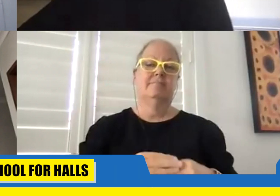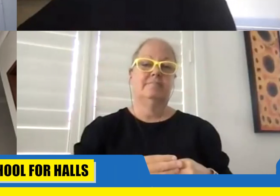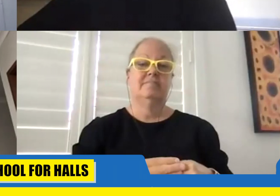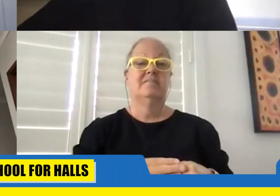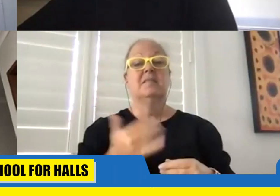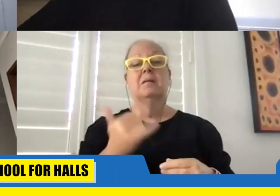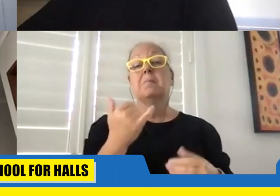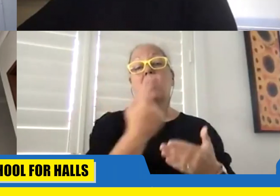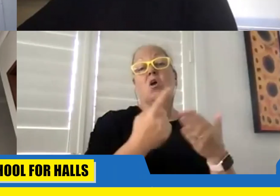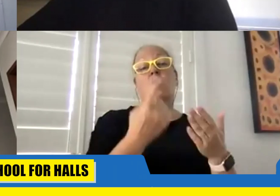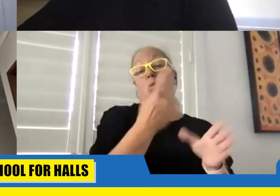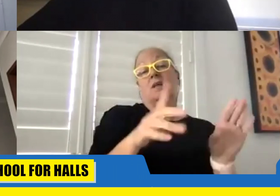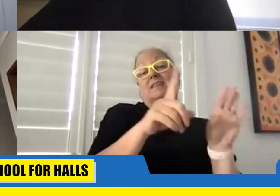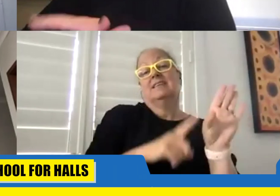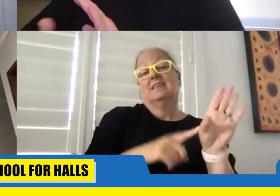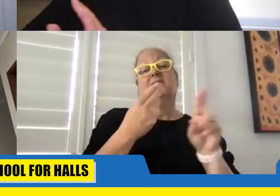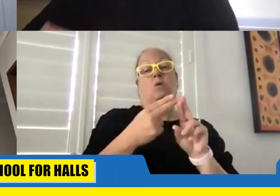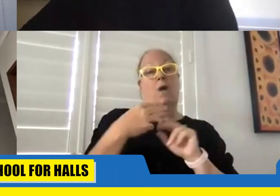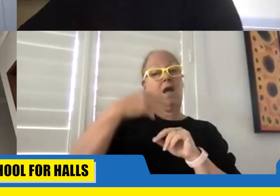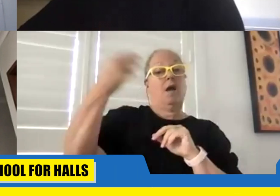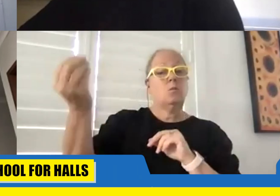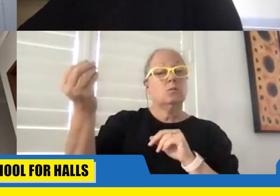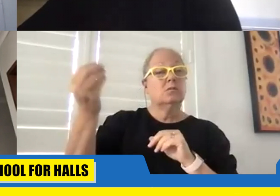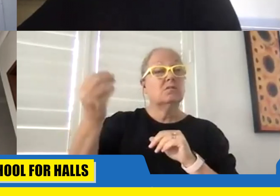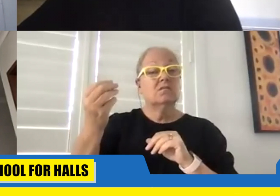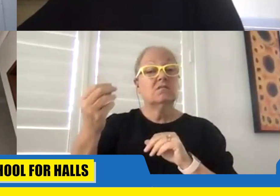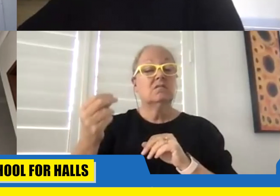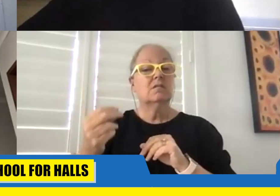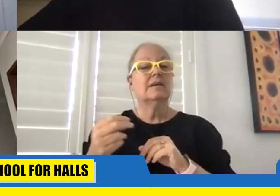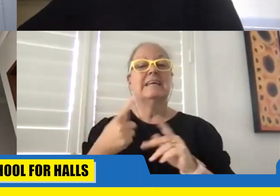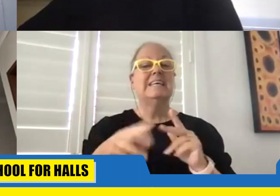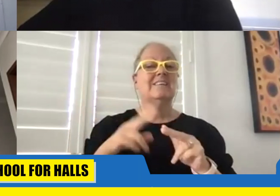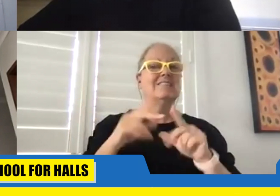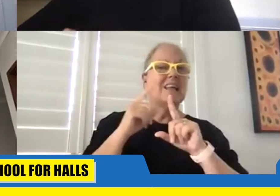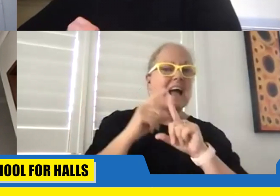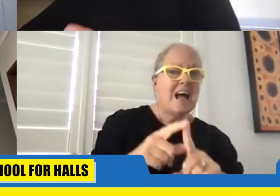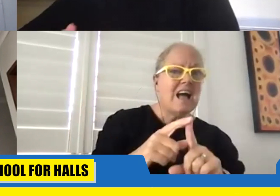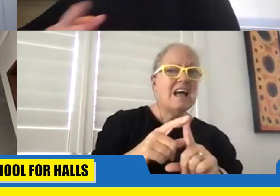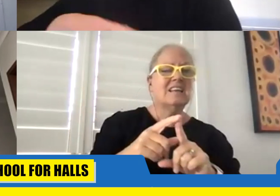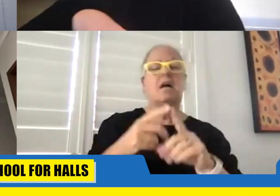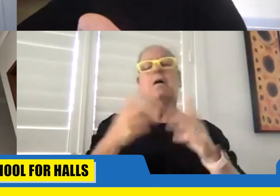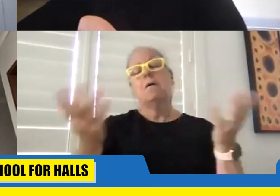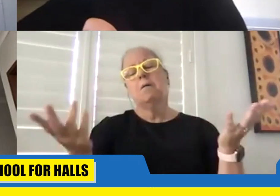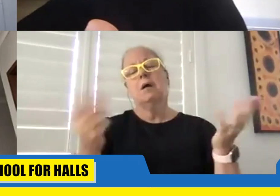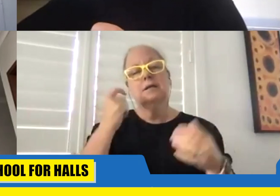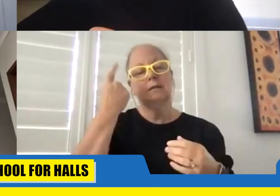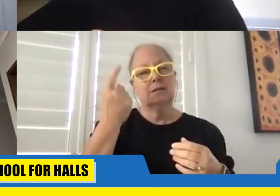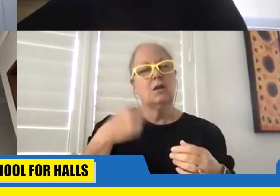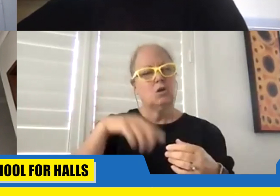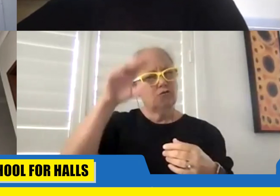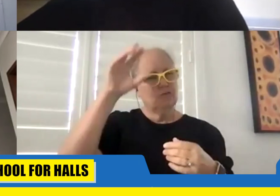once a year outside event. If it depends, if it's more difficult to organise, of course. I know that when I was doing some